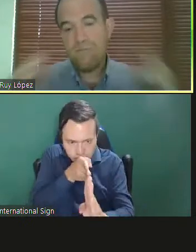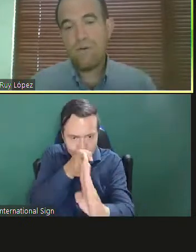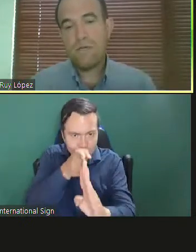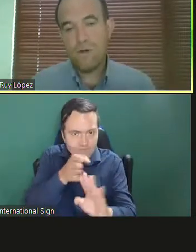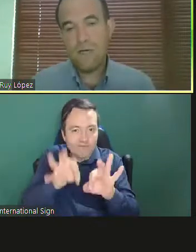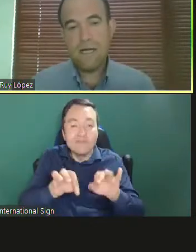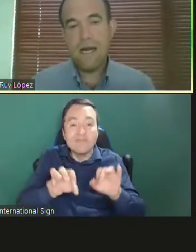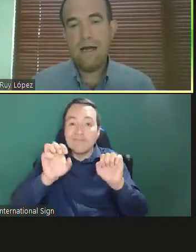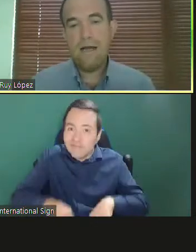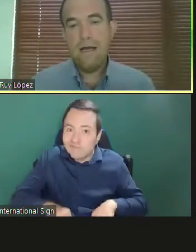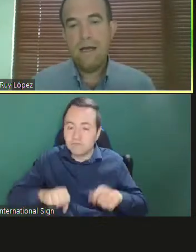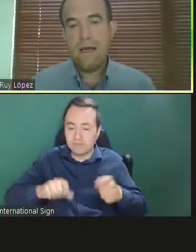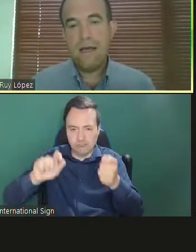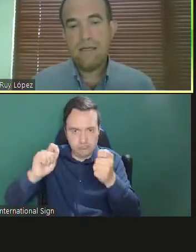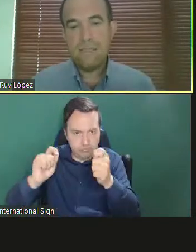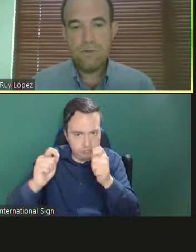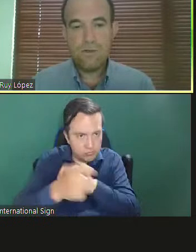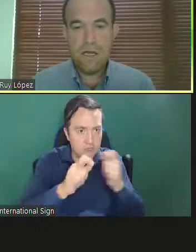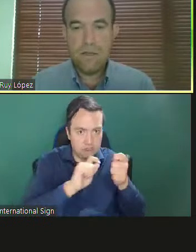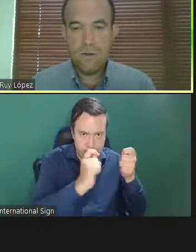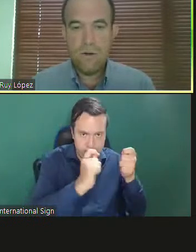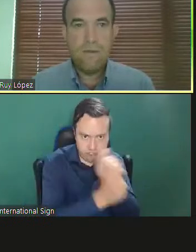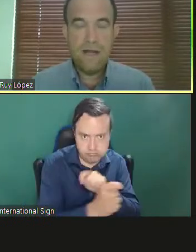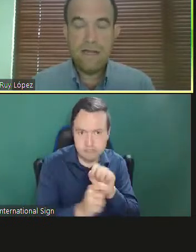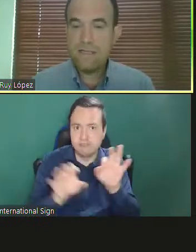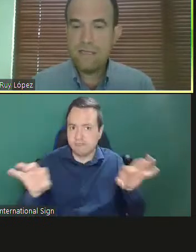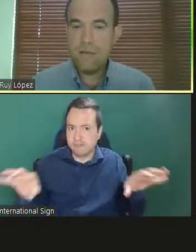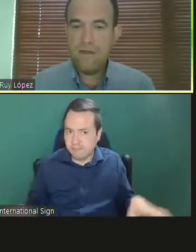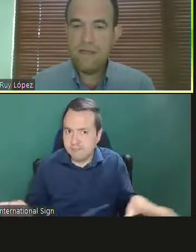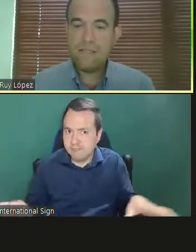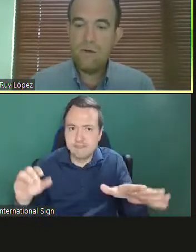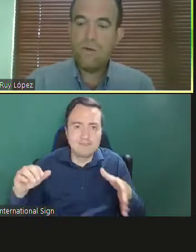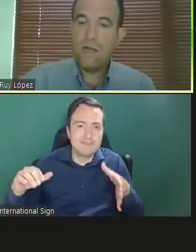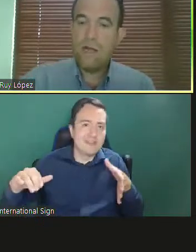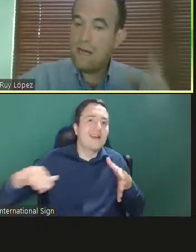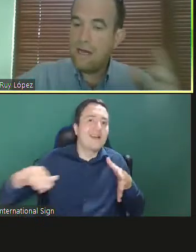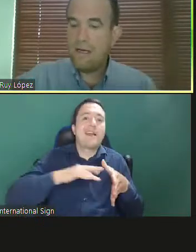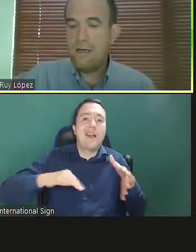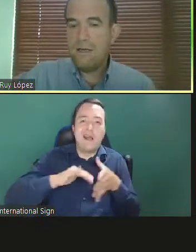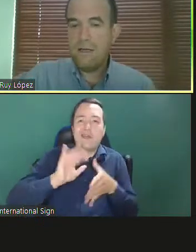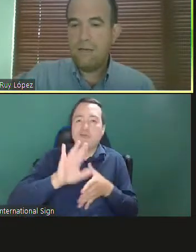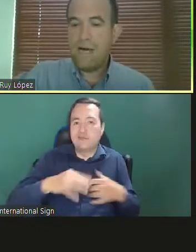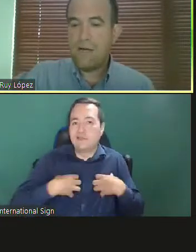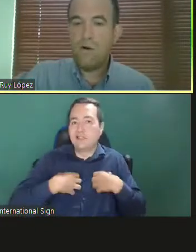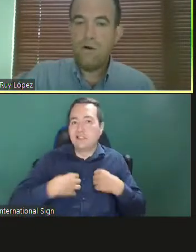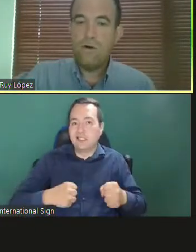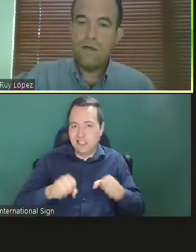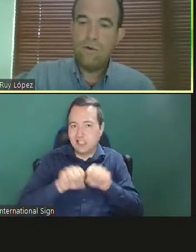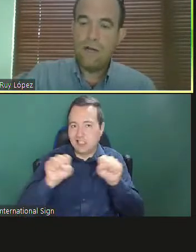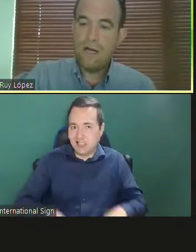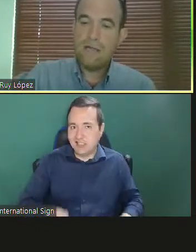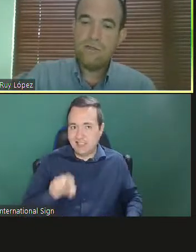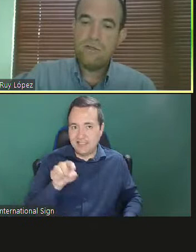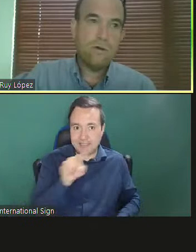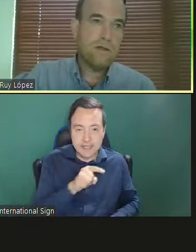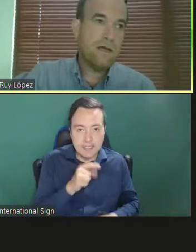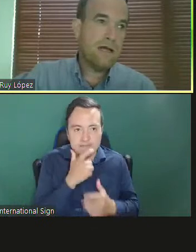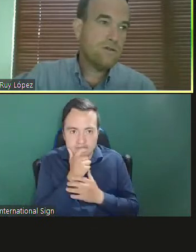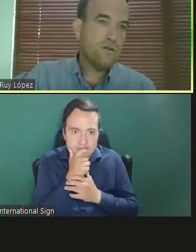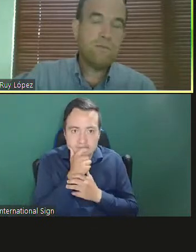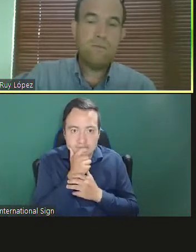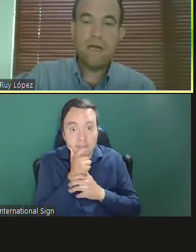cardiovascular disease. And this also helped us make more dynamic the general transformation that we are bringing about within our health